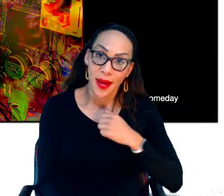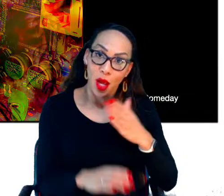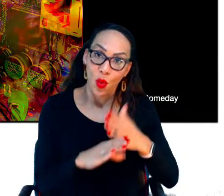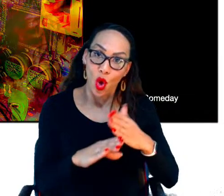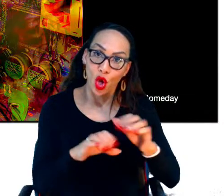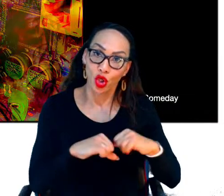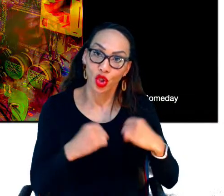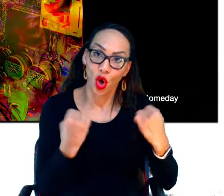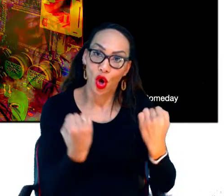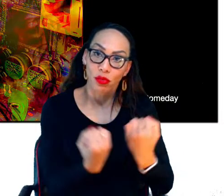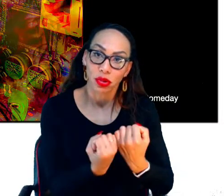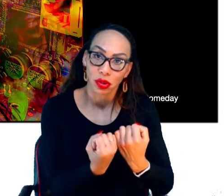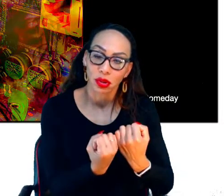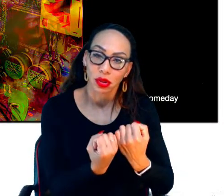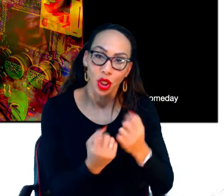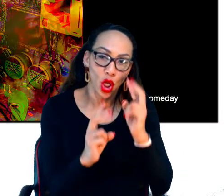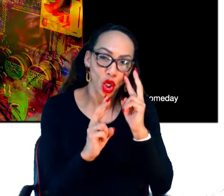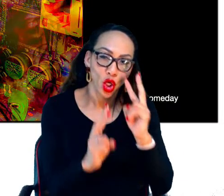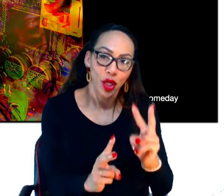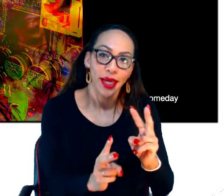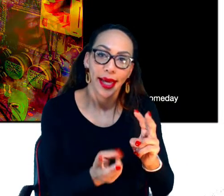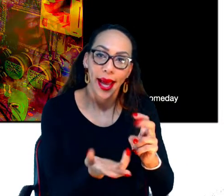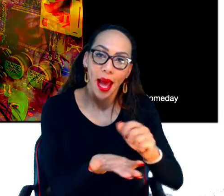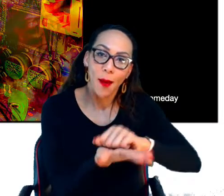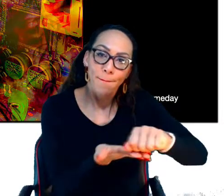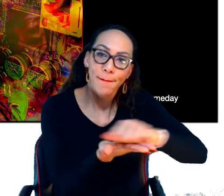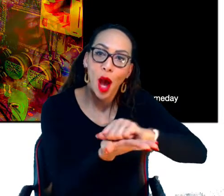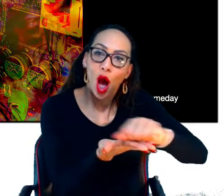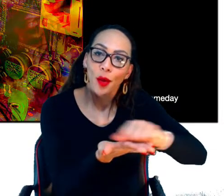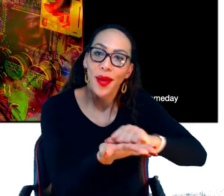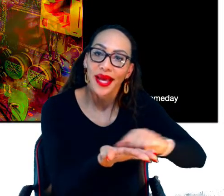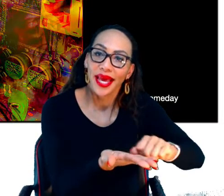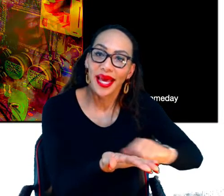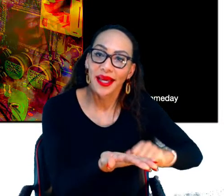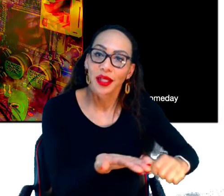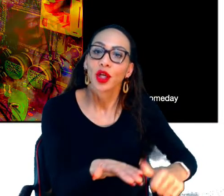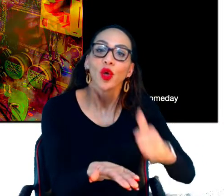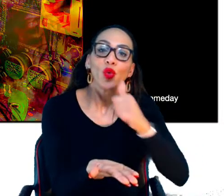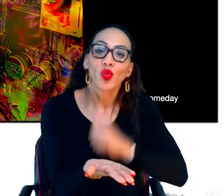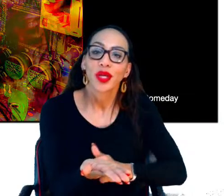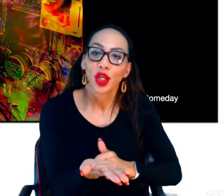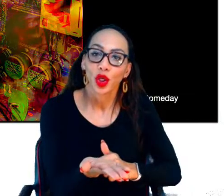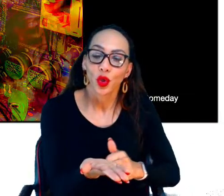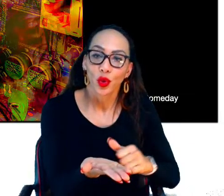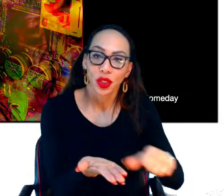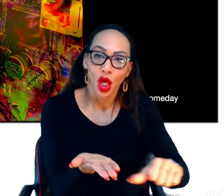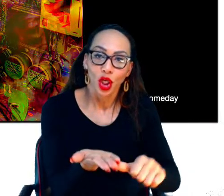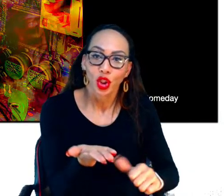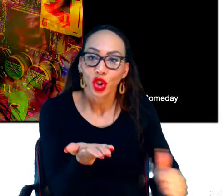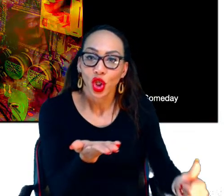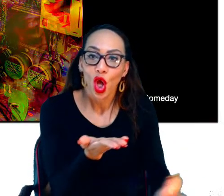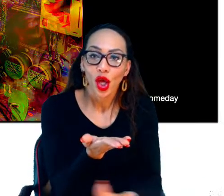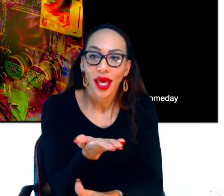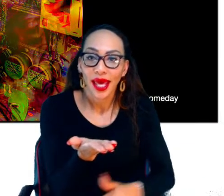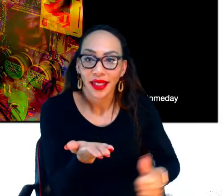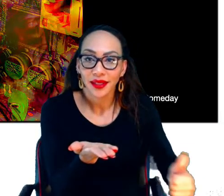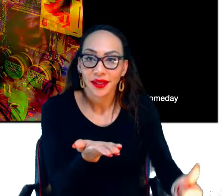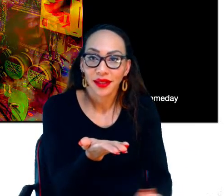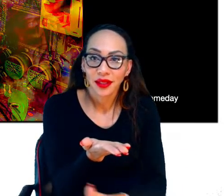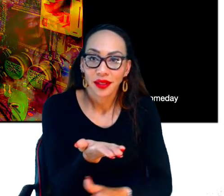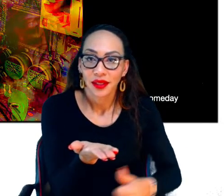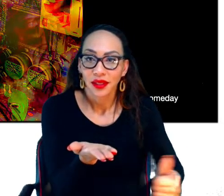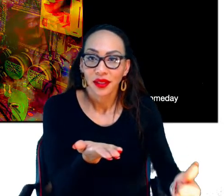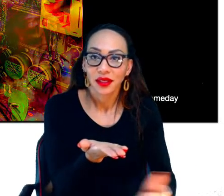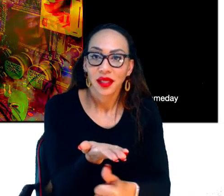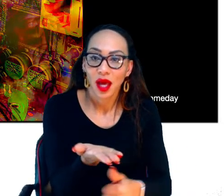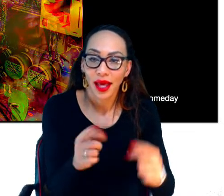they're using the circuit boards and that, but also kind of I'm bringing plants in so people can sort of combine between